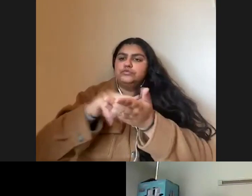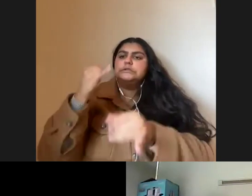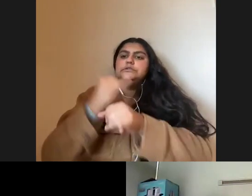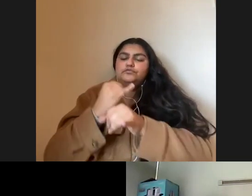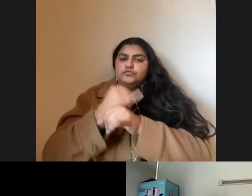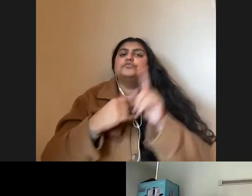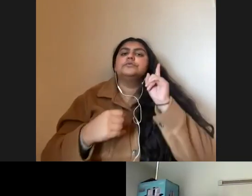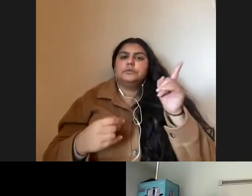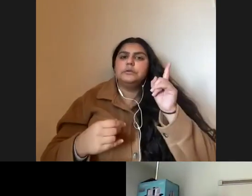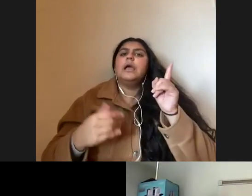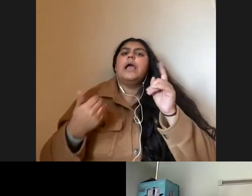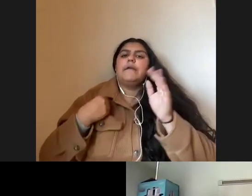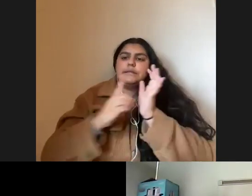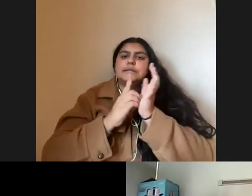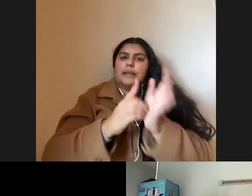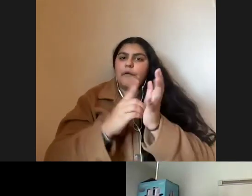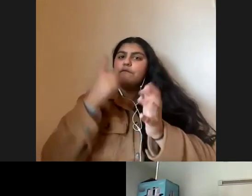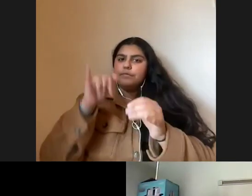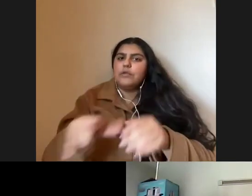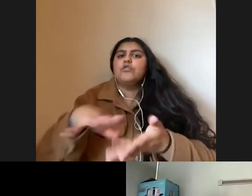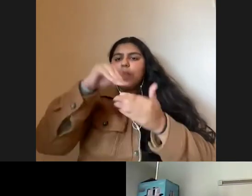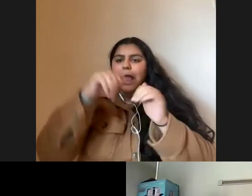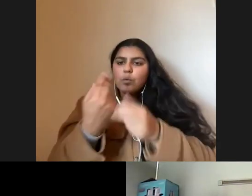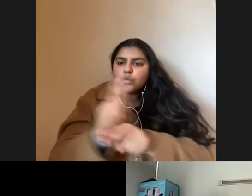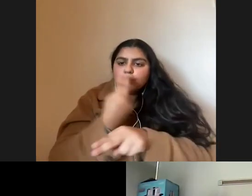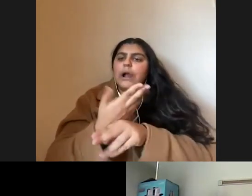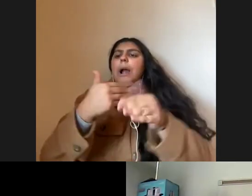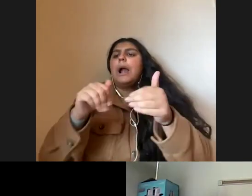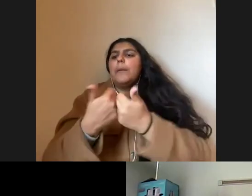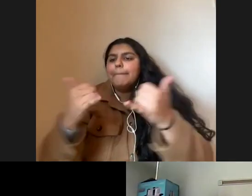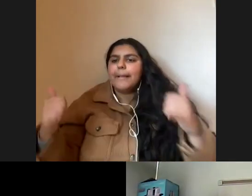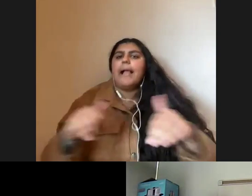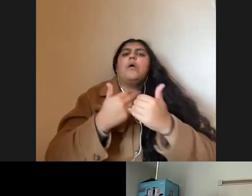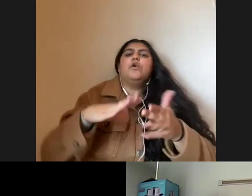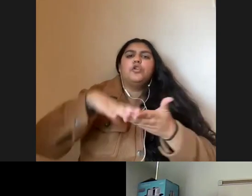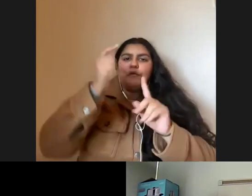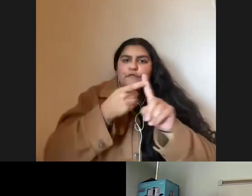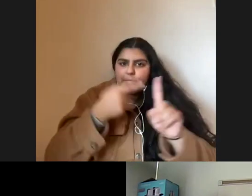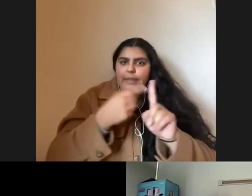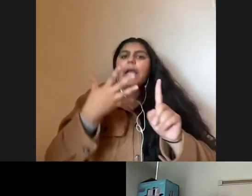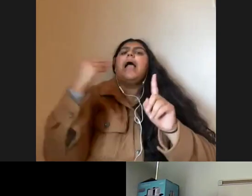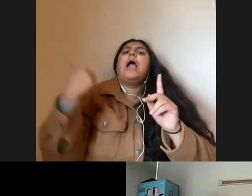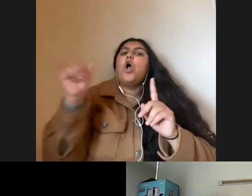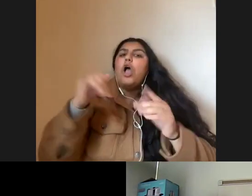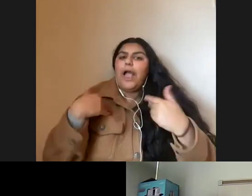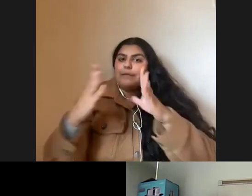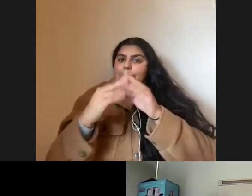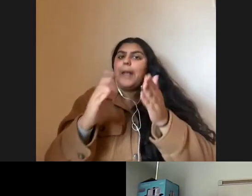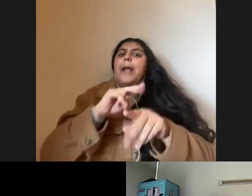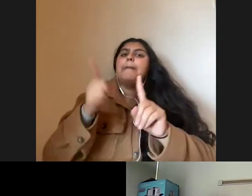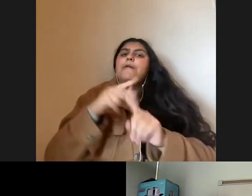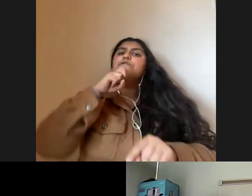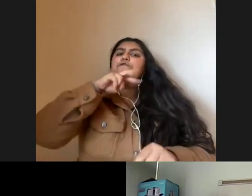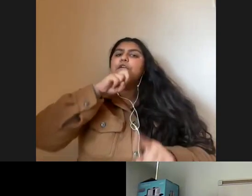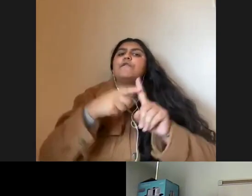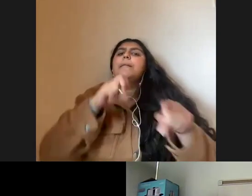of that so you can learn how to use it, how to play with it, how to learn from it. And then we're also having a session all about frogs from a frog